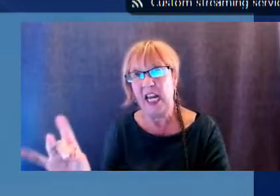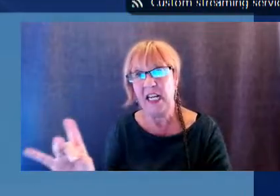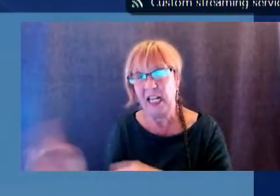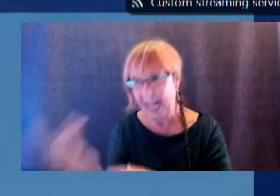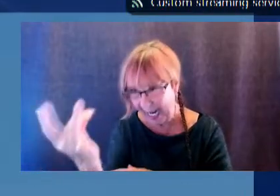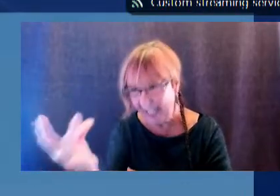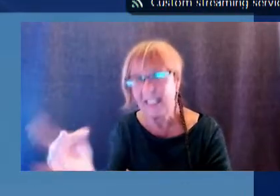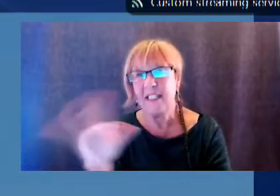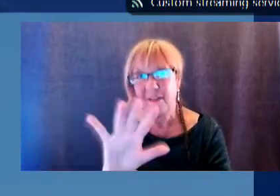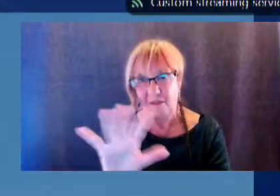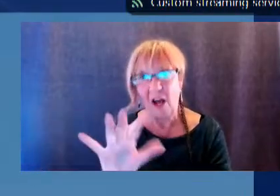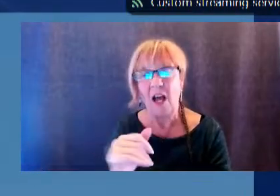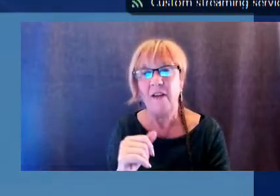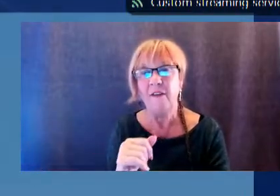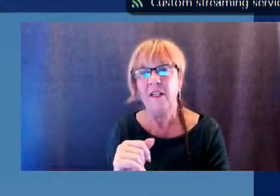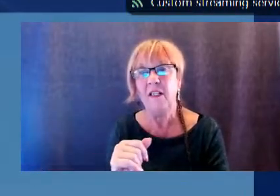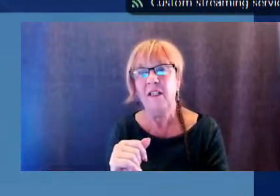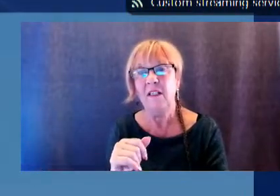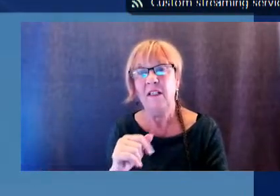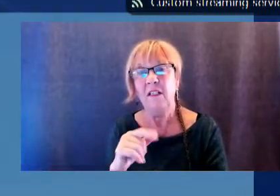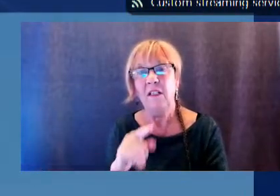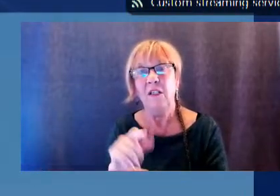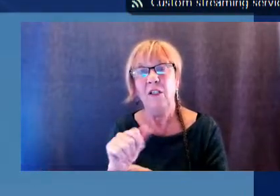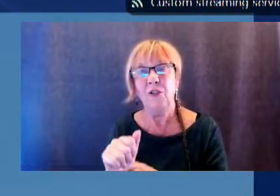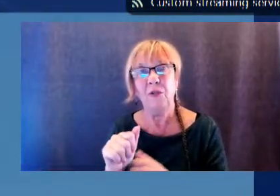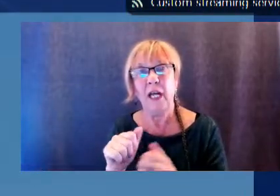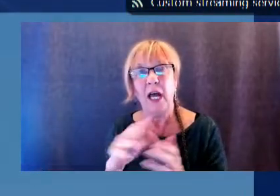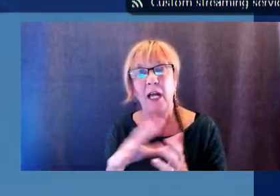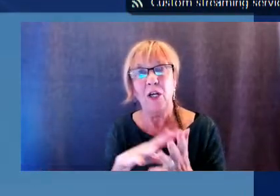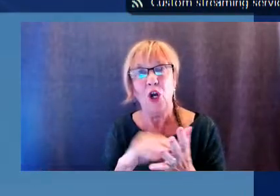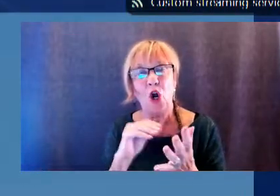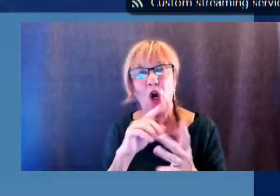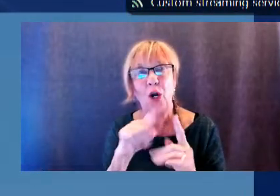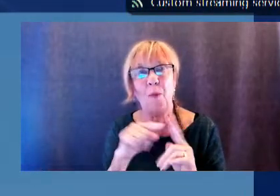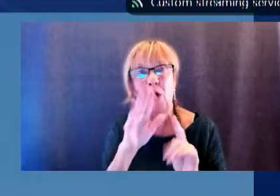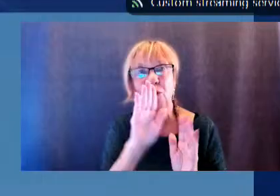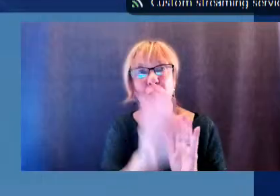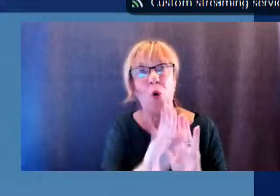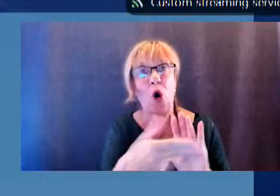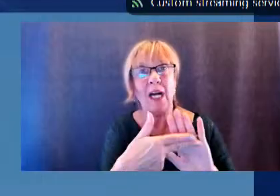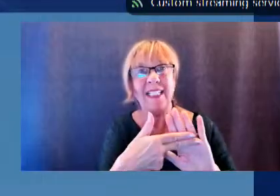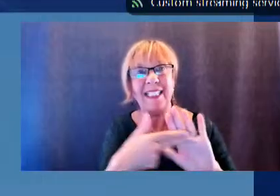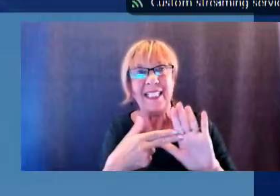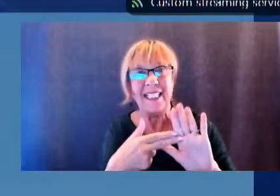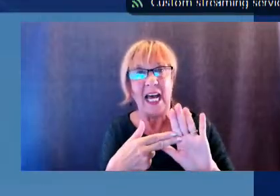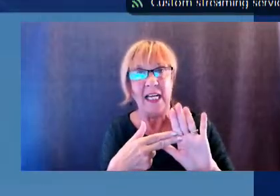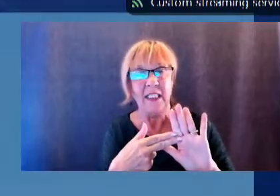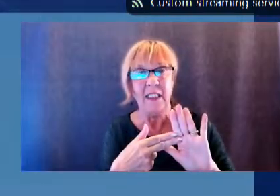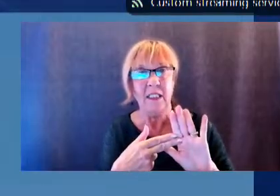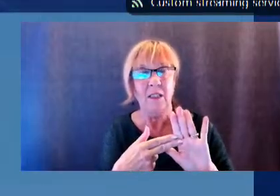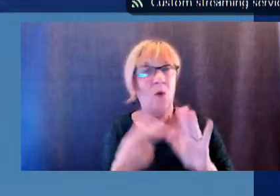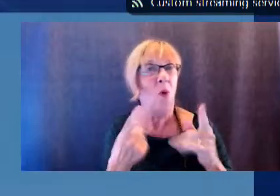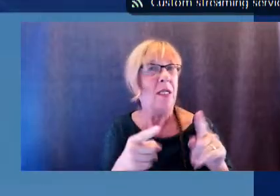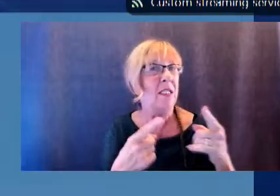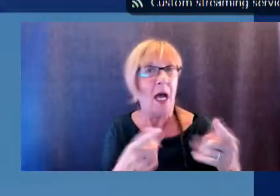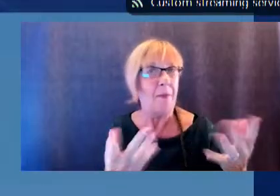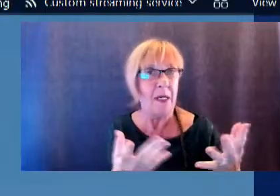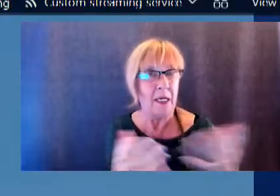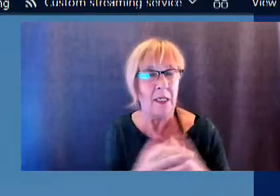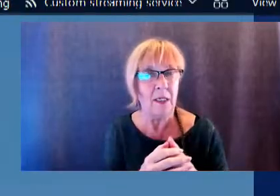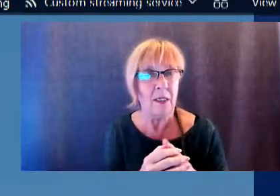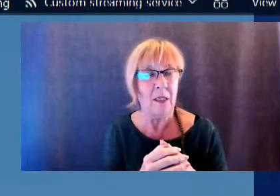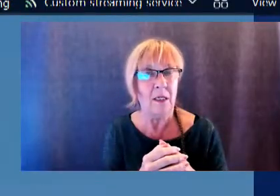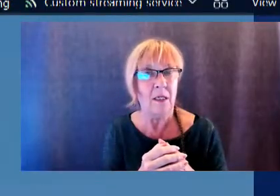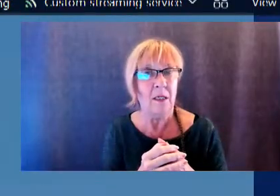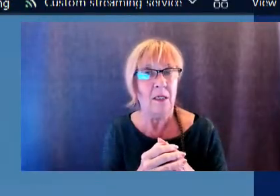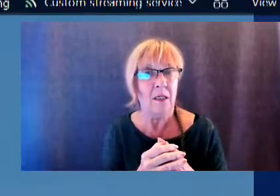out your particular individual status. And if that, all else fails,